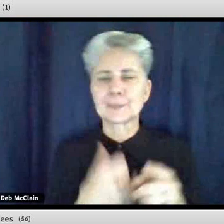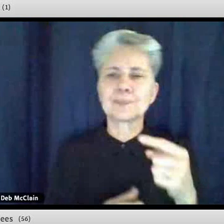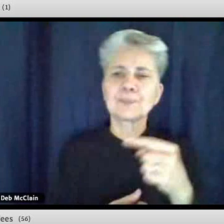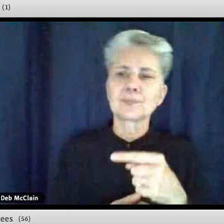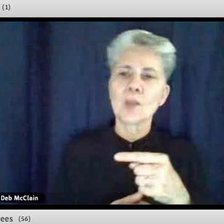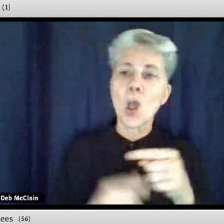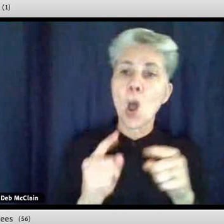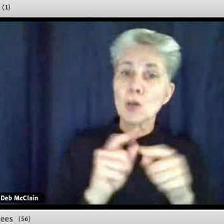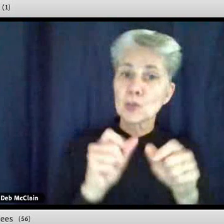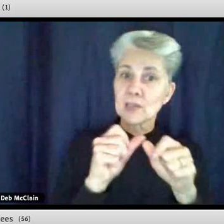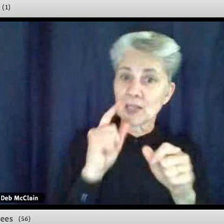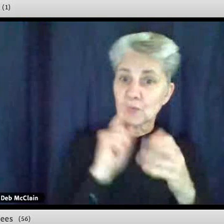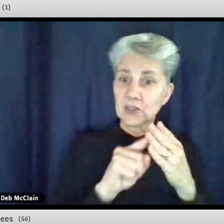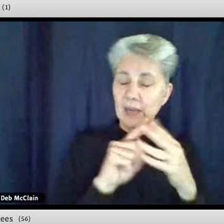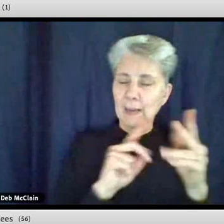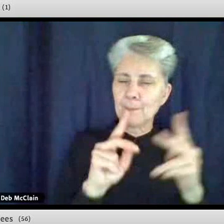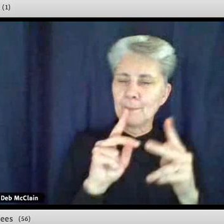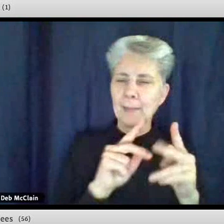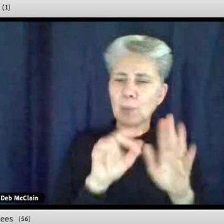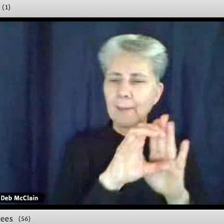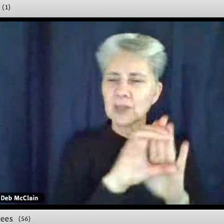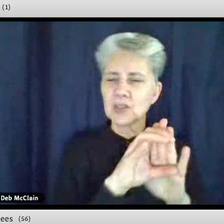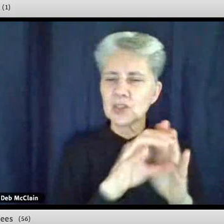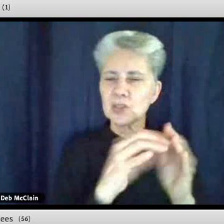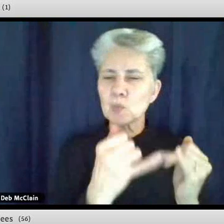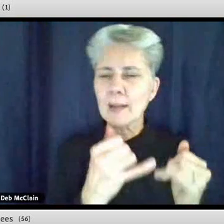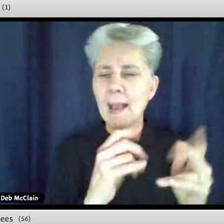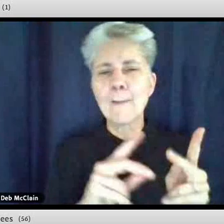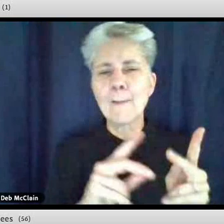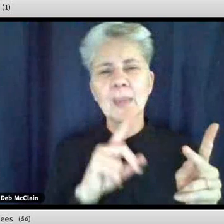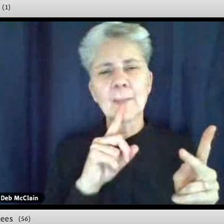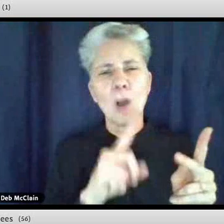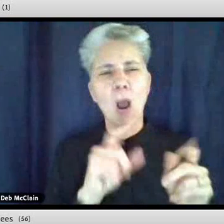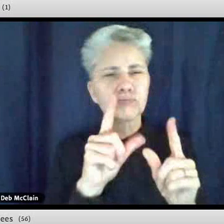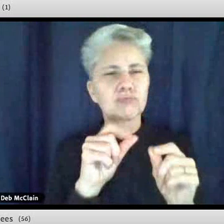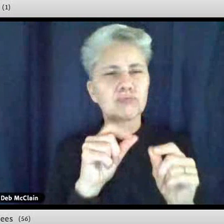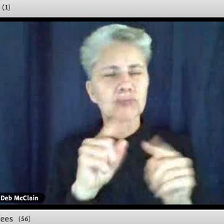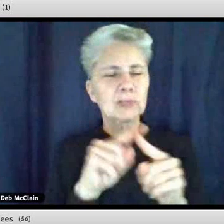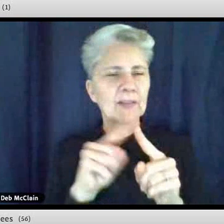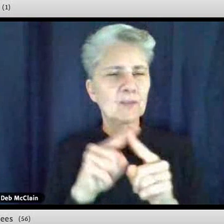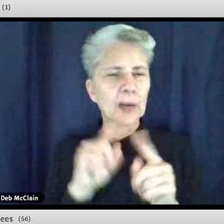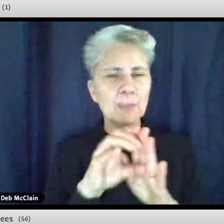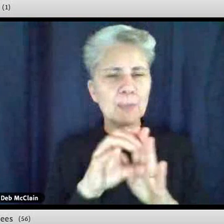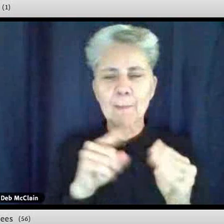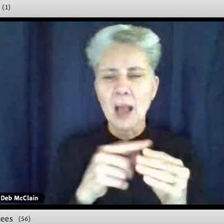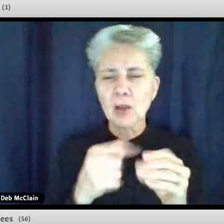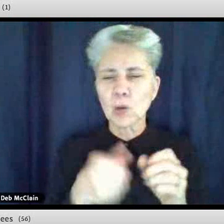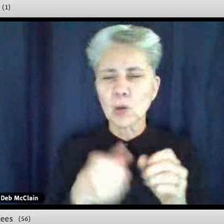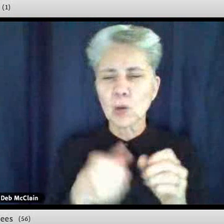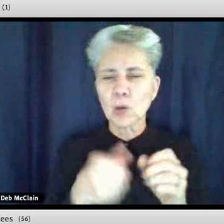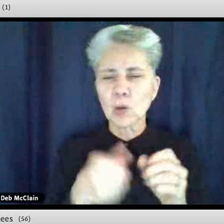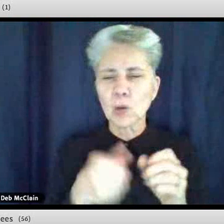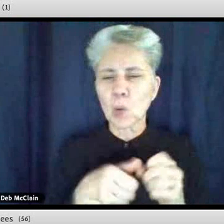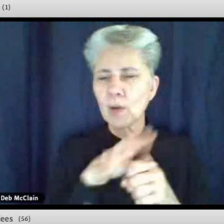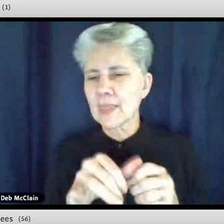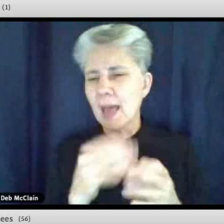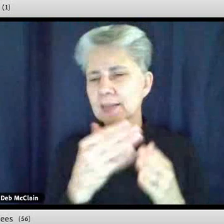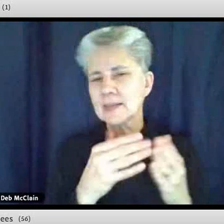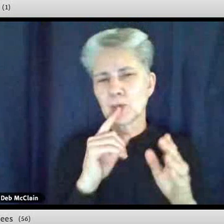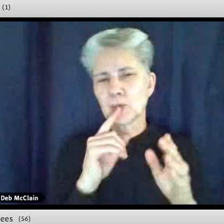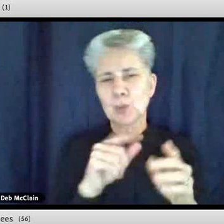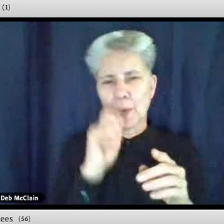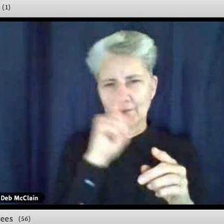again, Google Earth can help you disprove or disprove things. Also, there's sites for checking people and images. Right now, people are